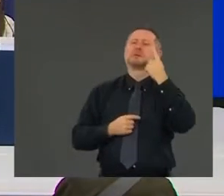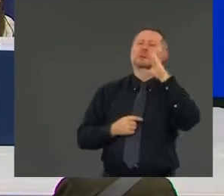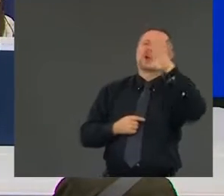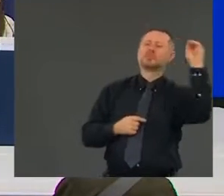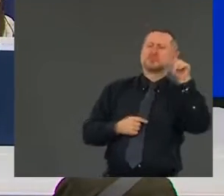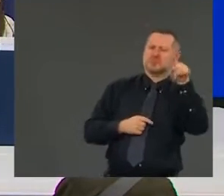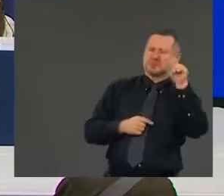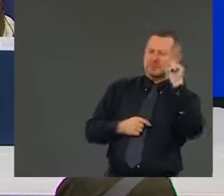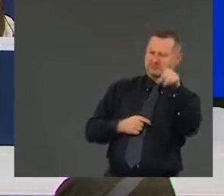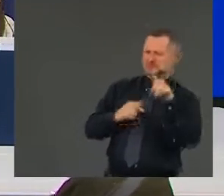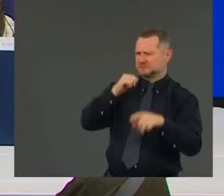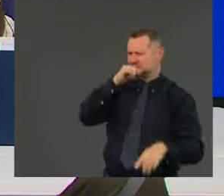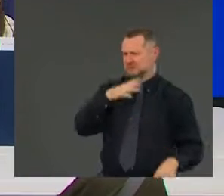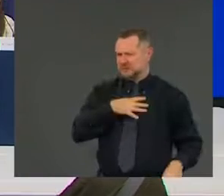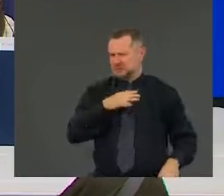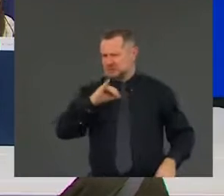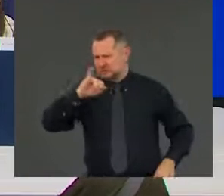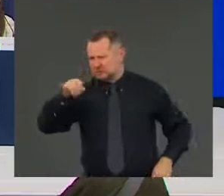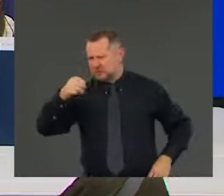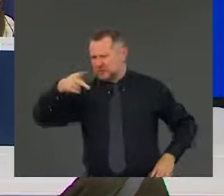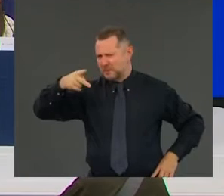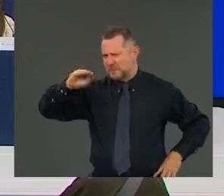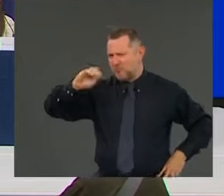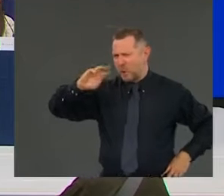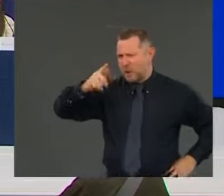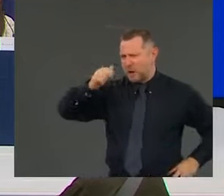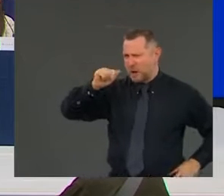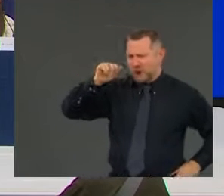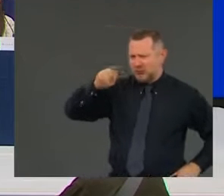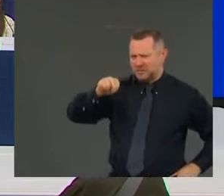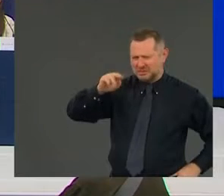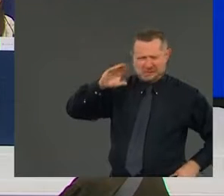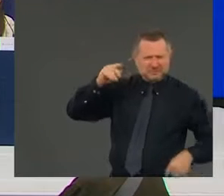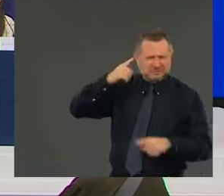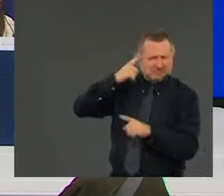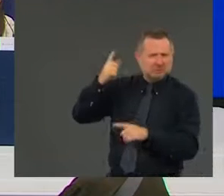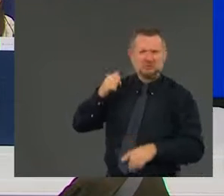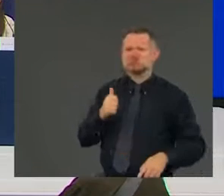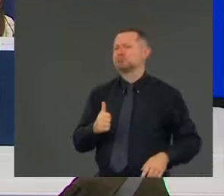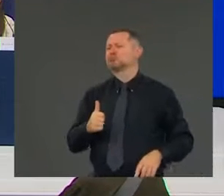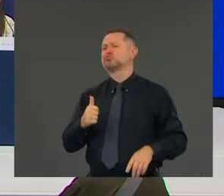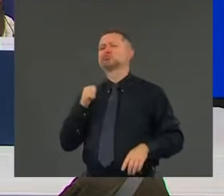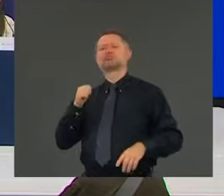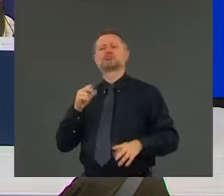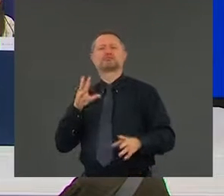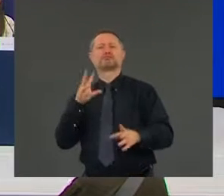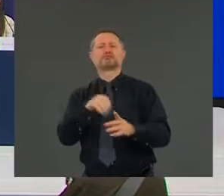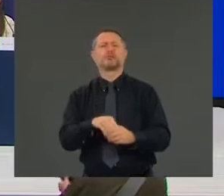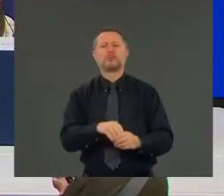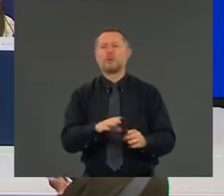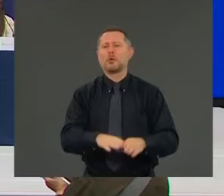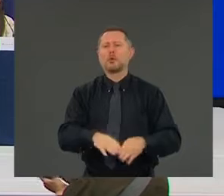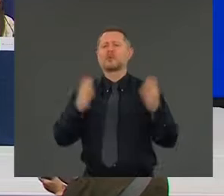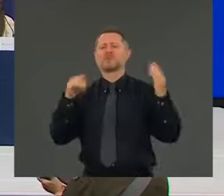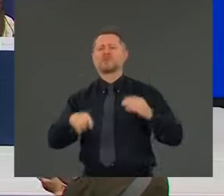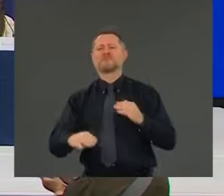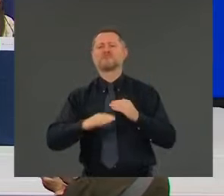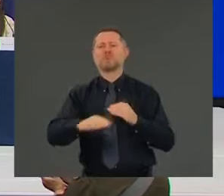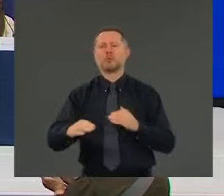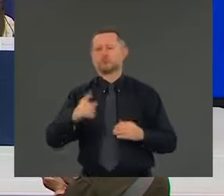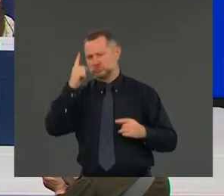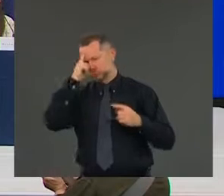that, that refused to participate in the opening of the floor. That I think some they don't agree with the criteria and other